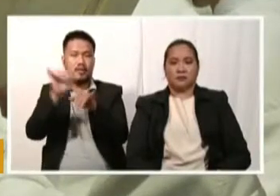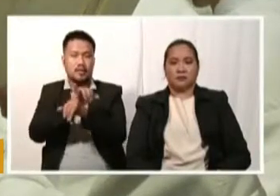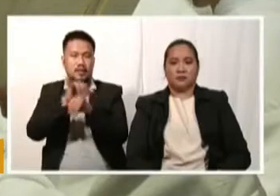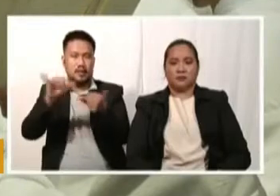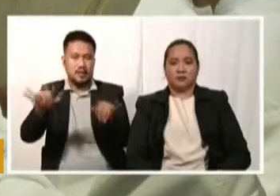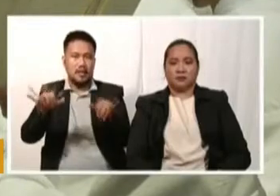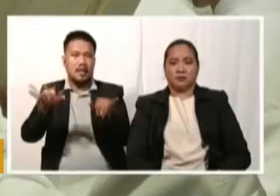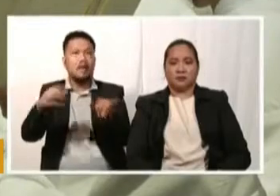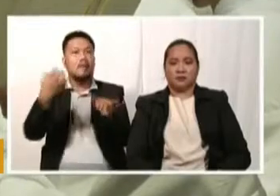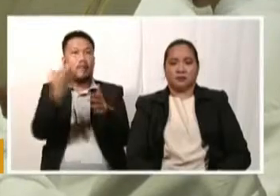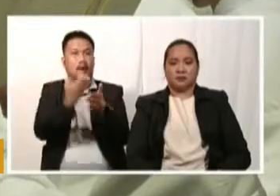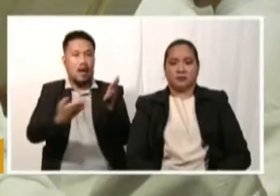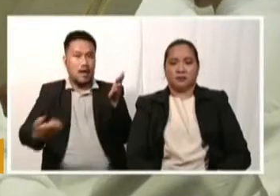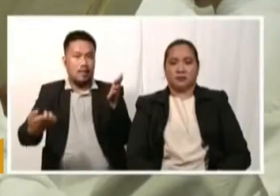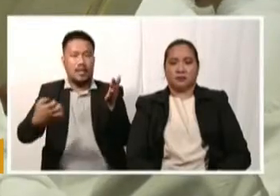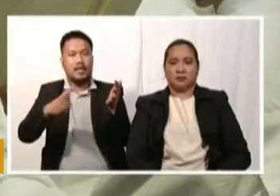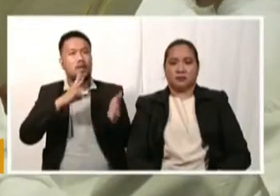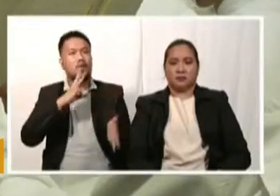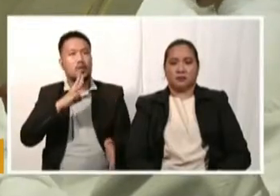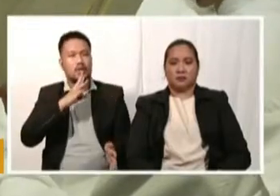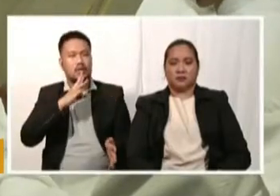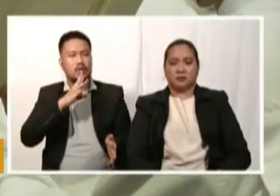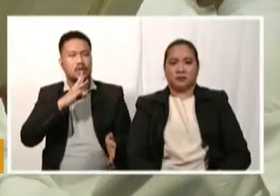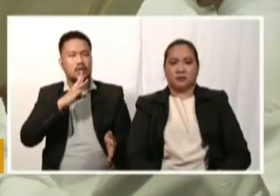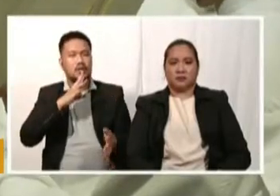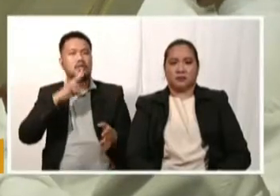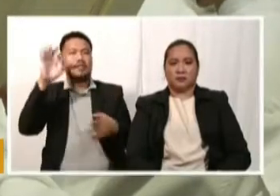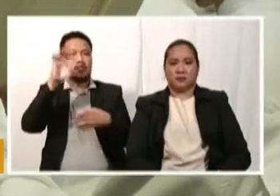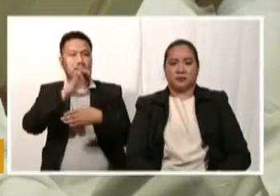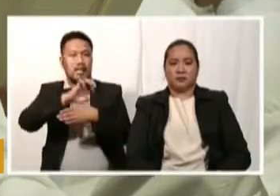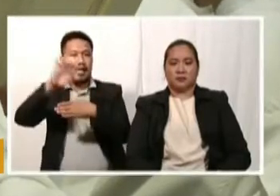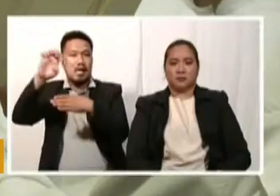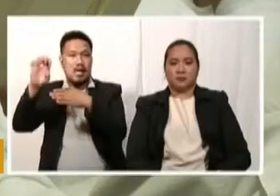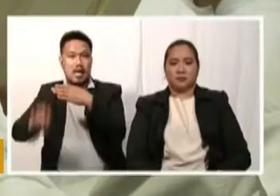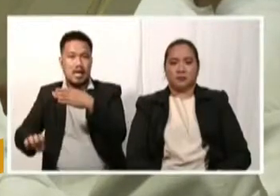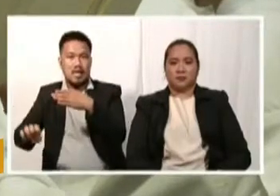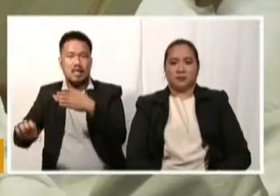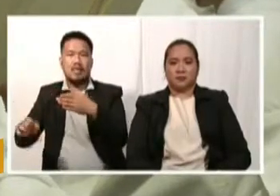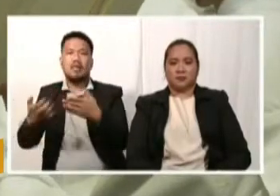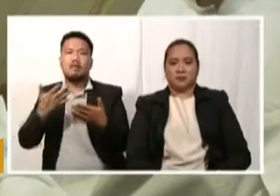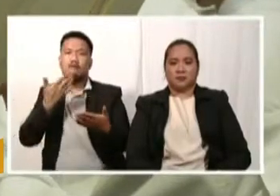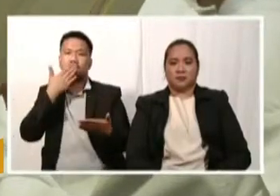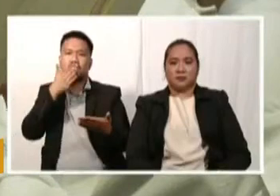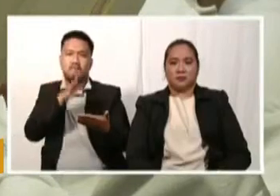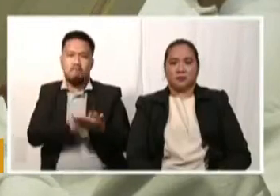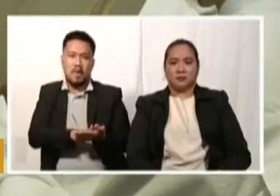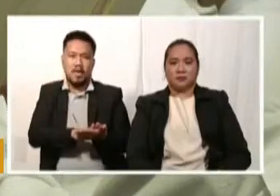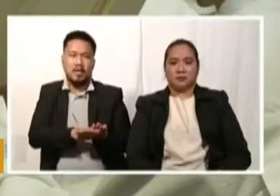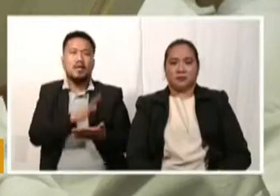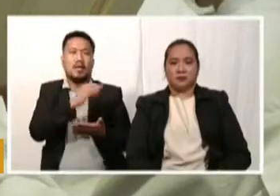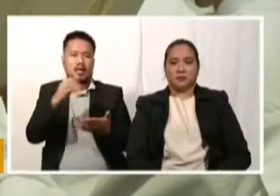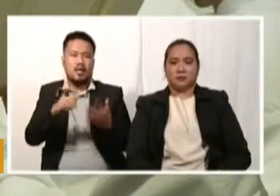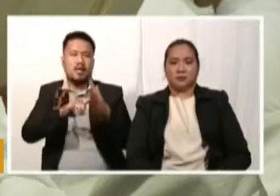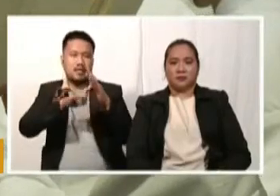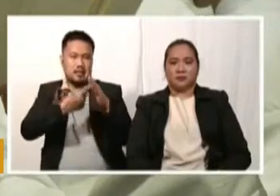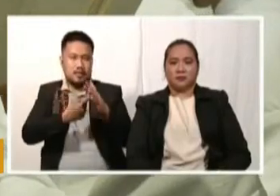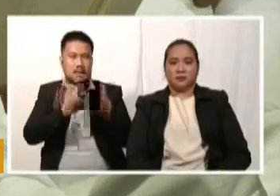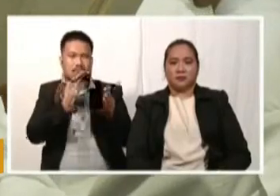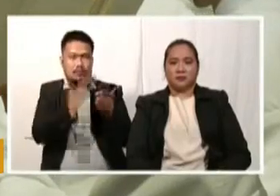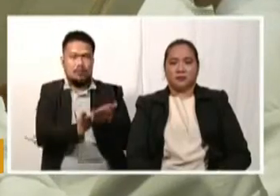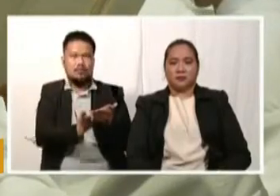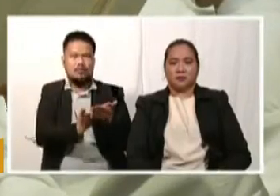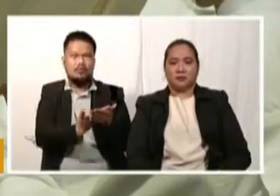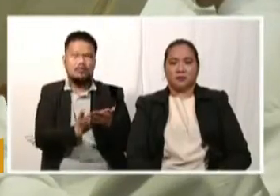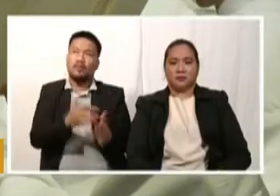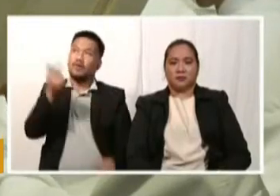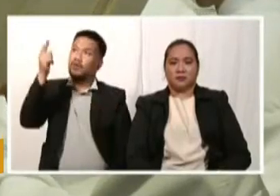element of water would come an end to vice and a beginning of virtue. O